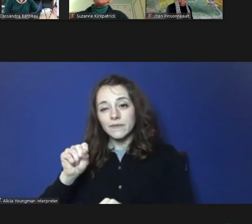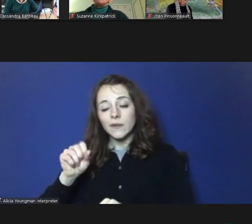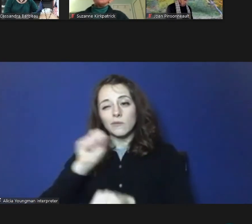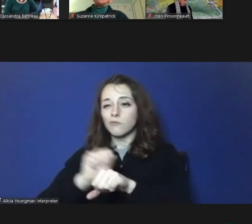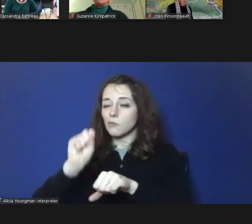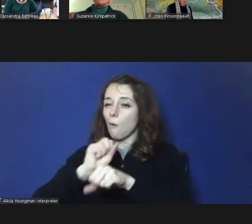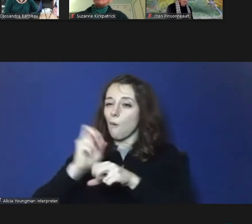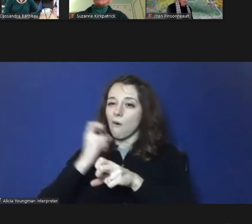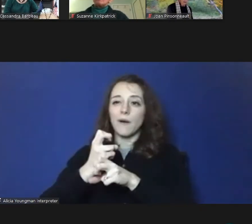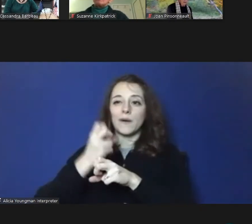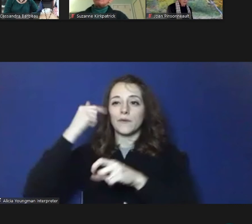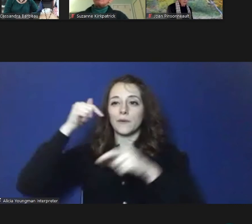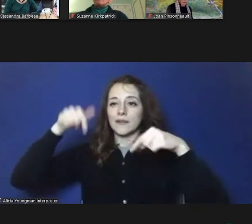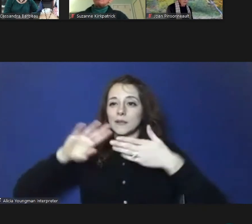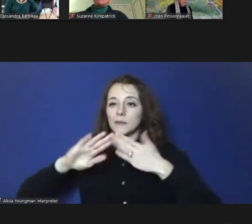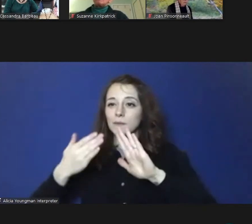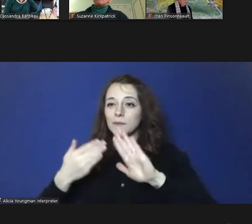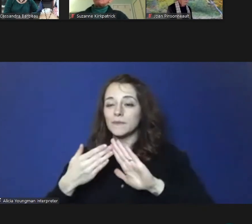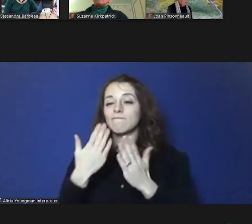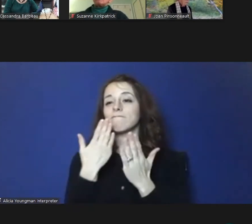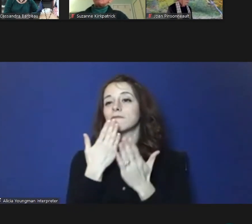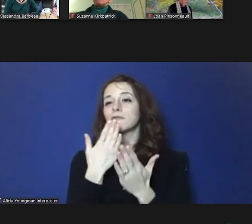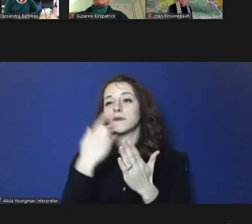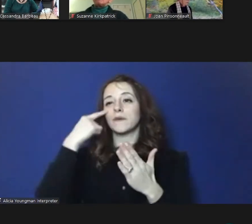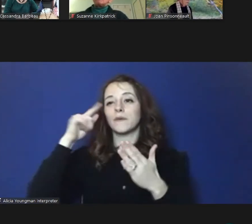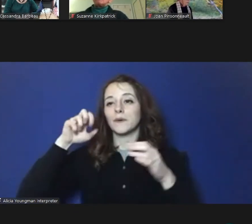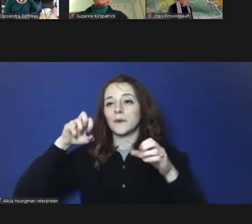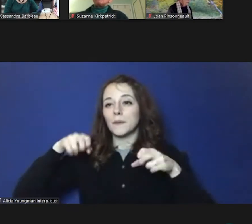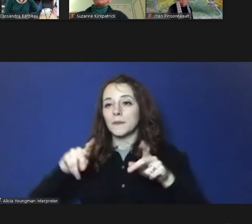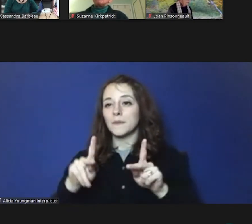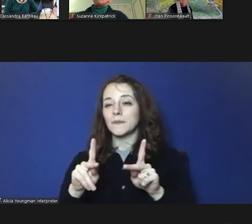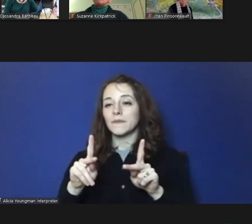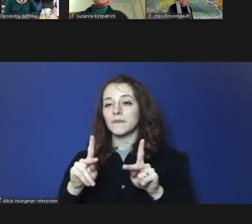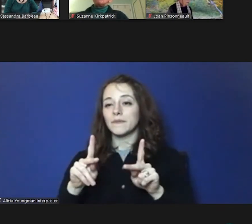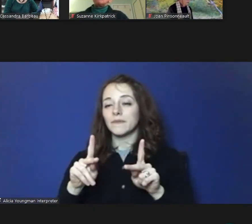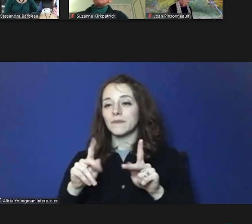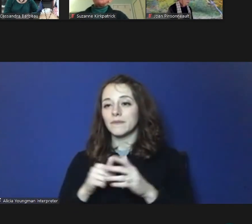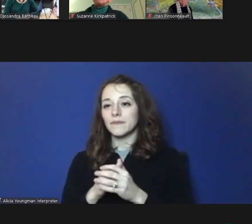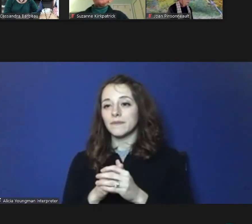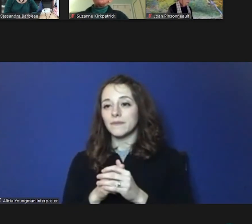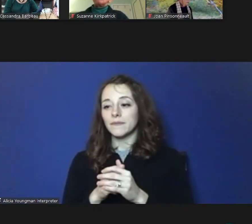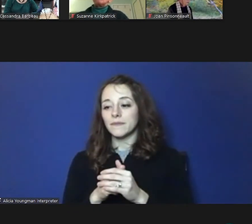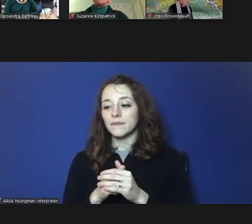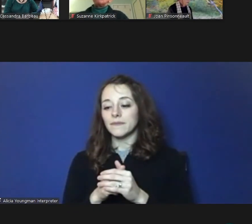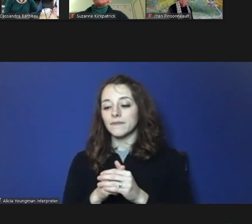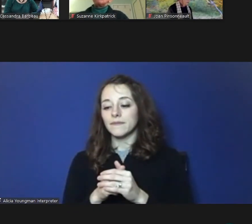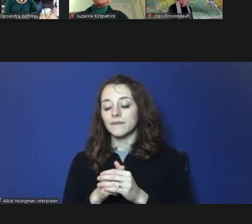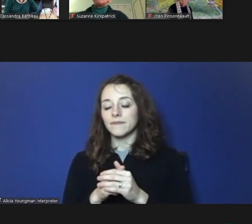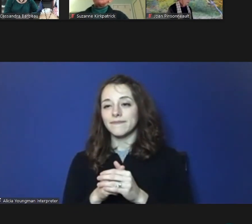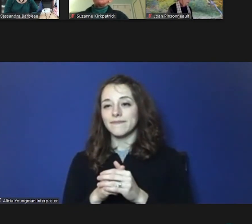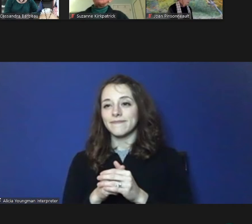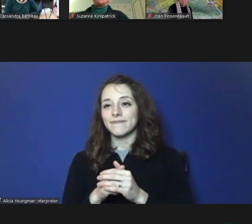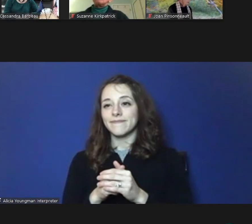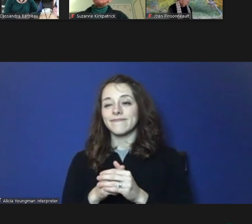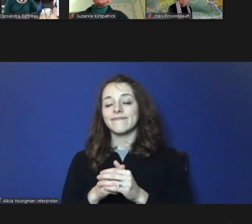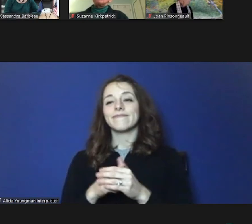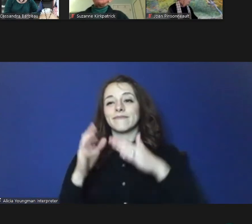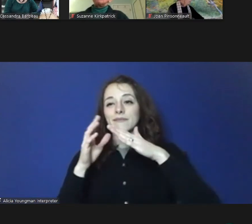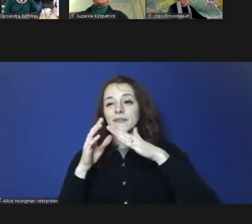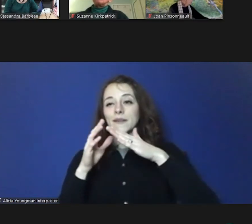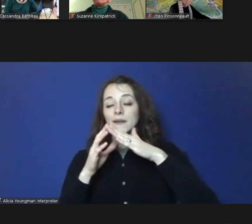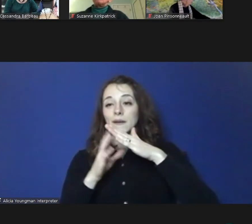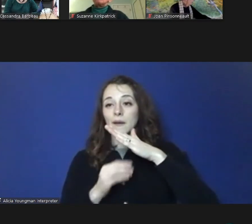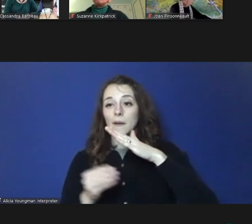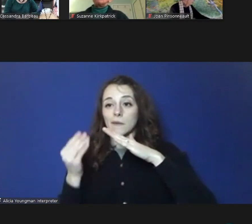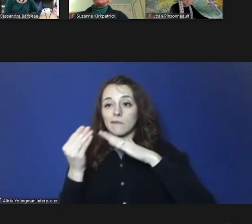this community. So I thank you for that. An framed copy of this proclamation will be hand-delivered to